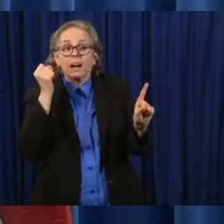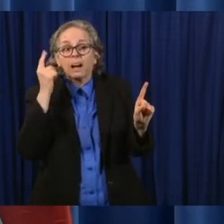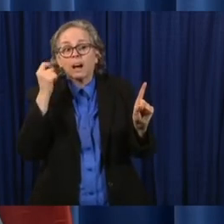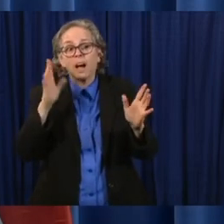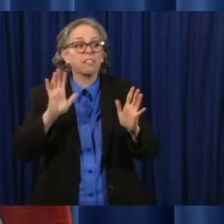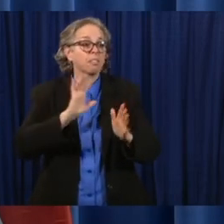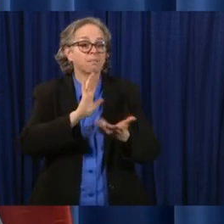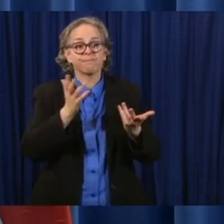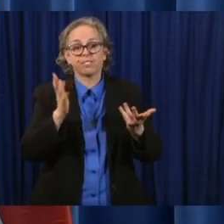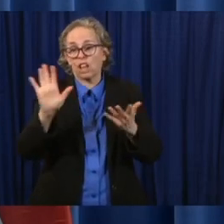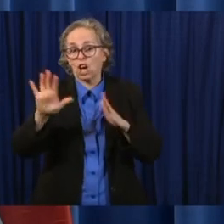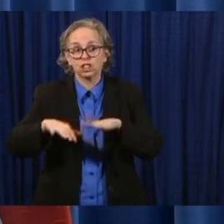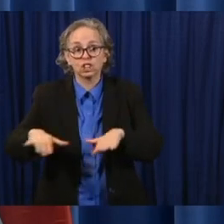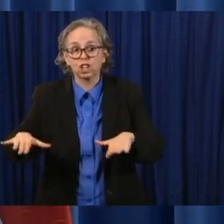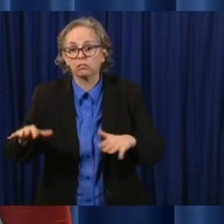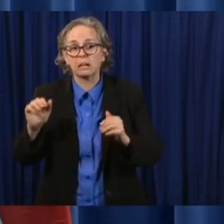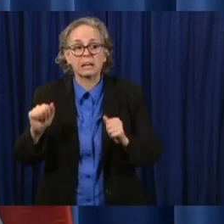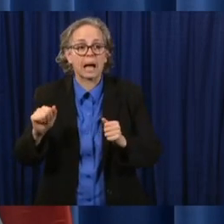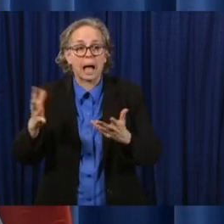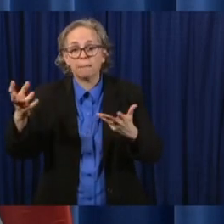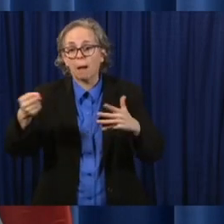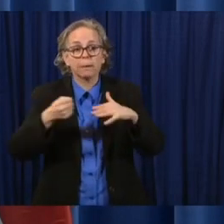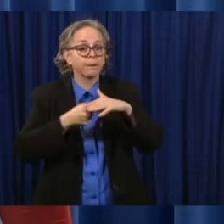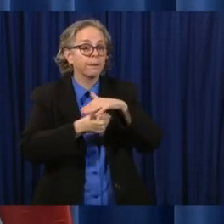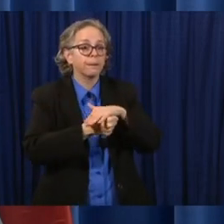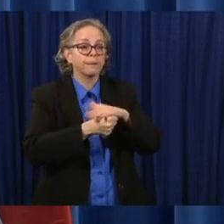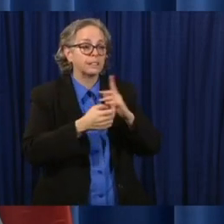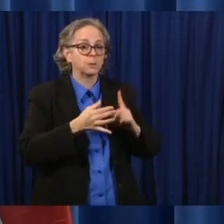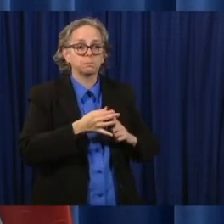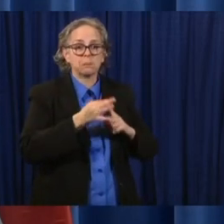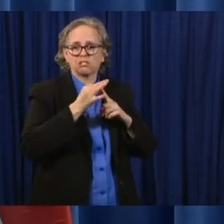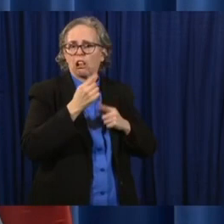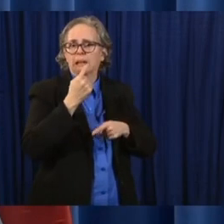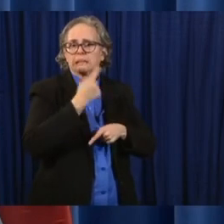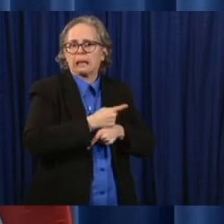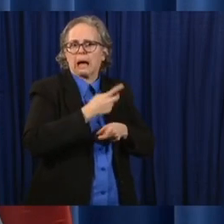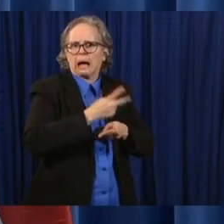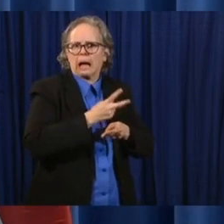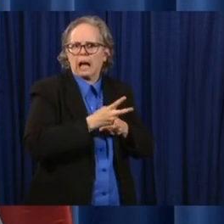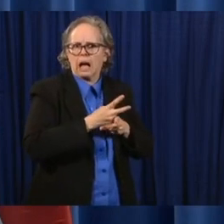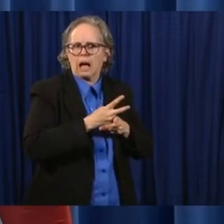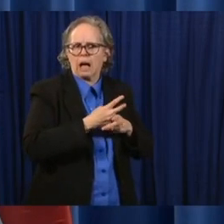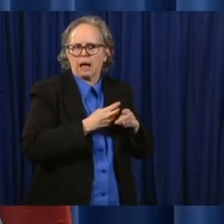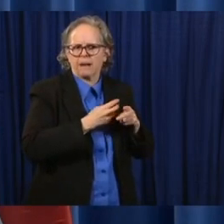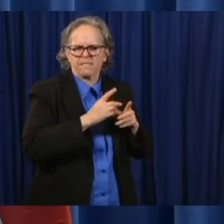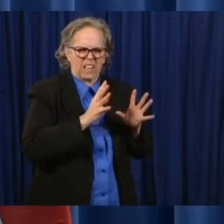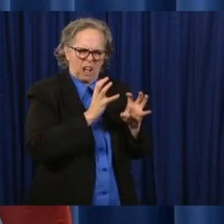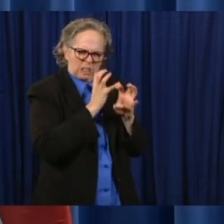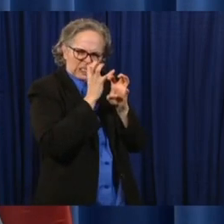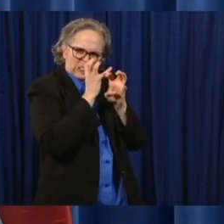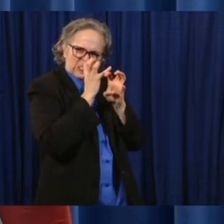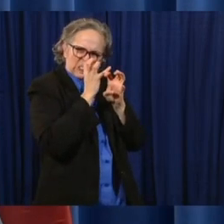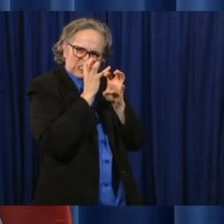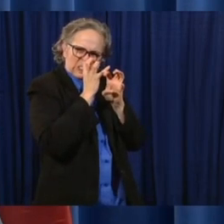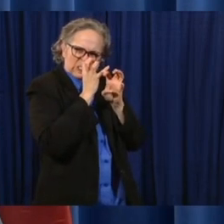individuals could be in daycare, but we imposed some pretty stringent, very stringent